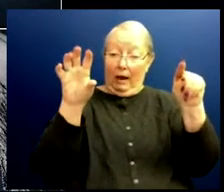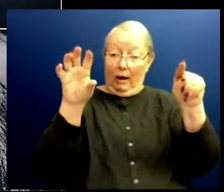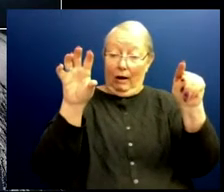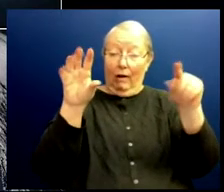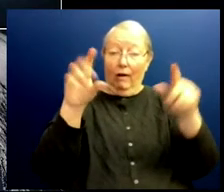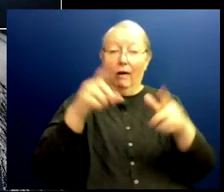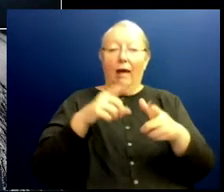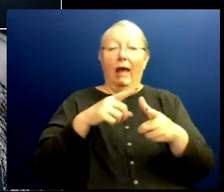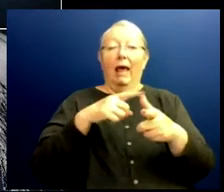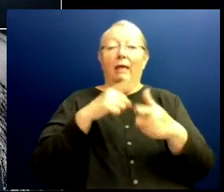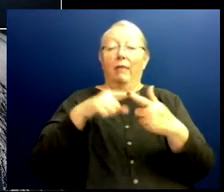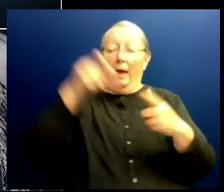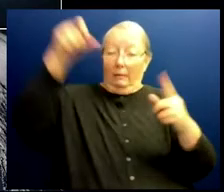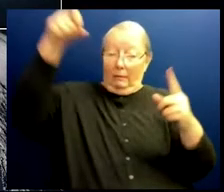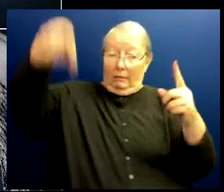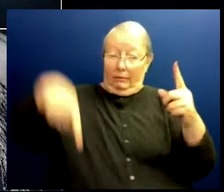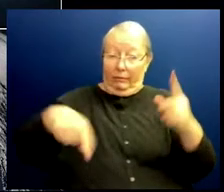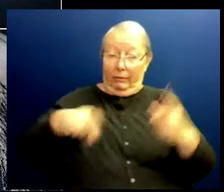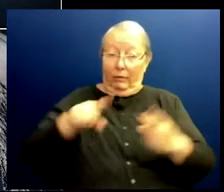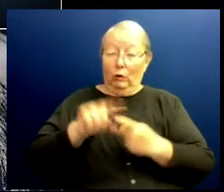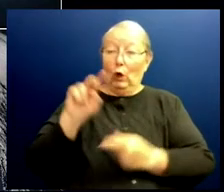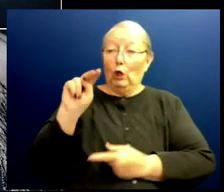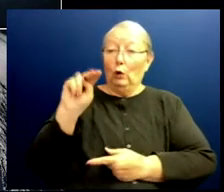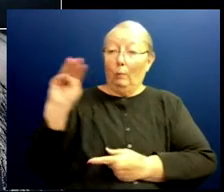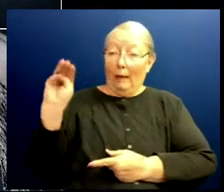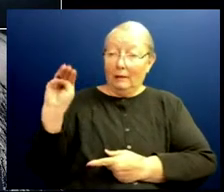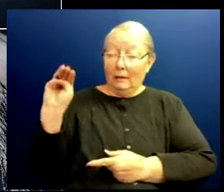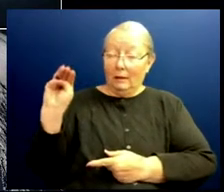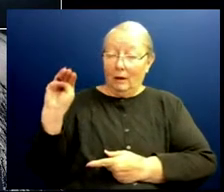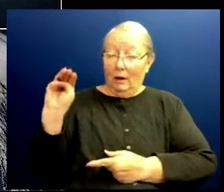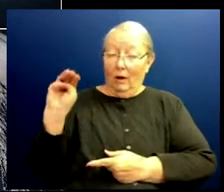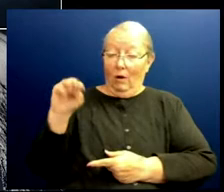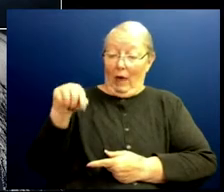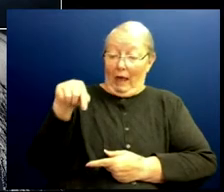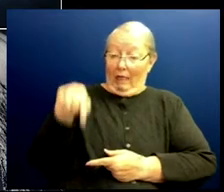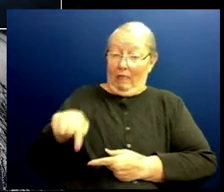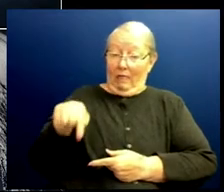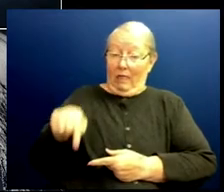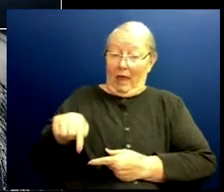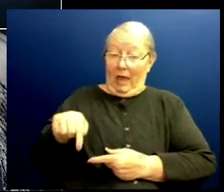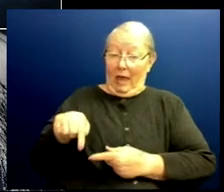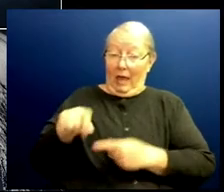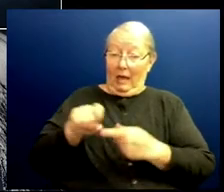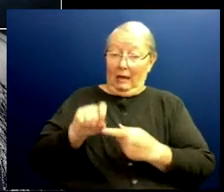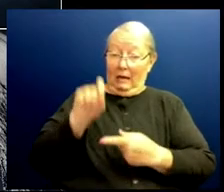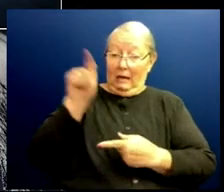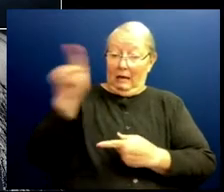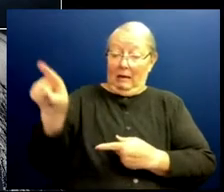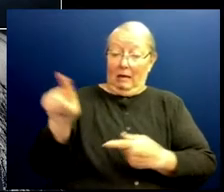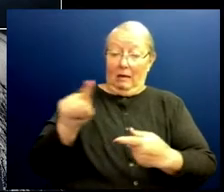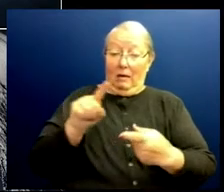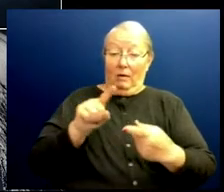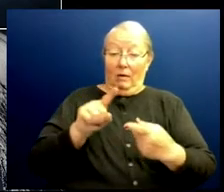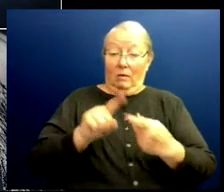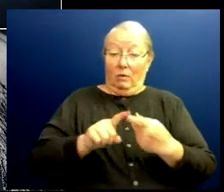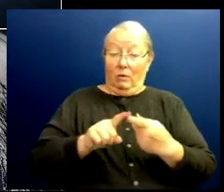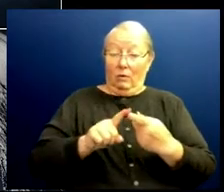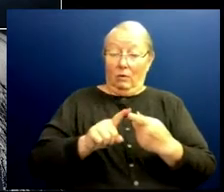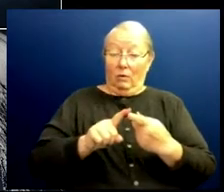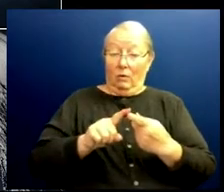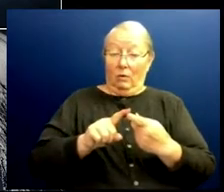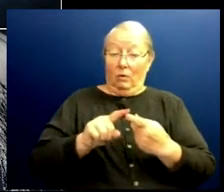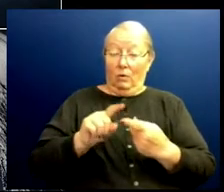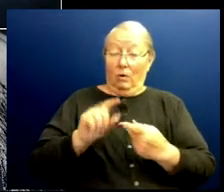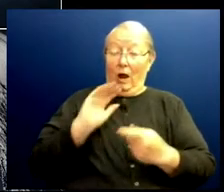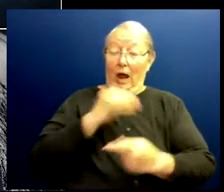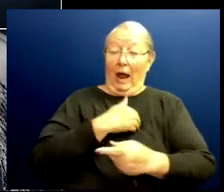Mexico, and they fiber optically cable it over to Goddard Space Flight Center, our collaborators in the